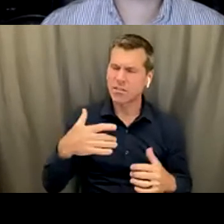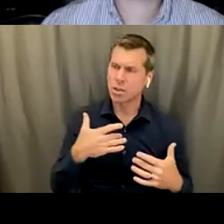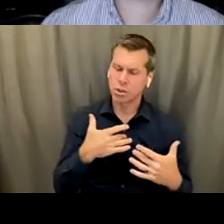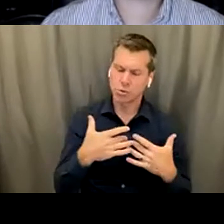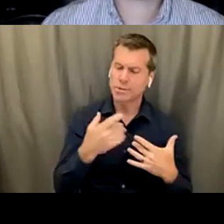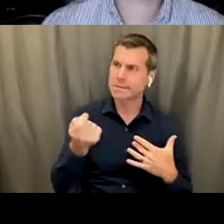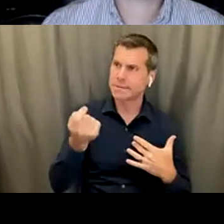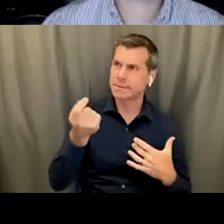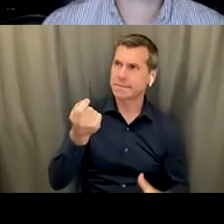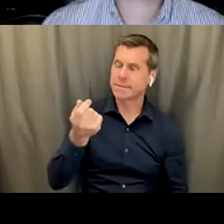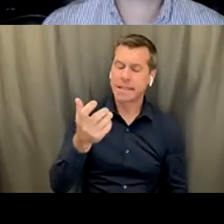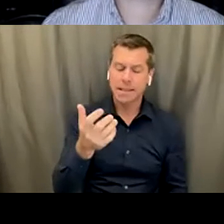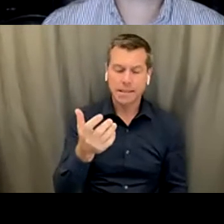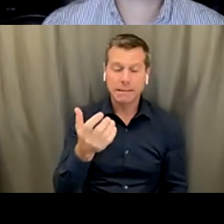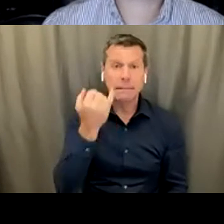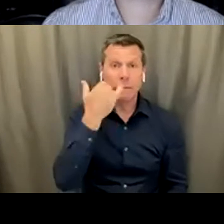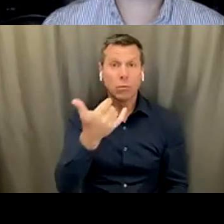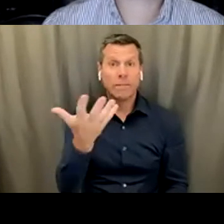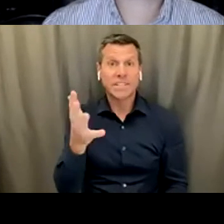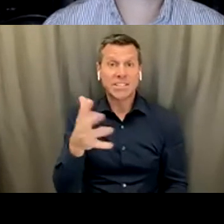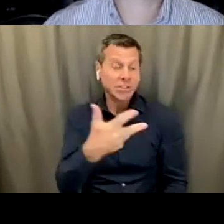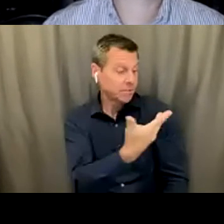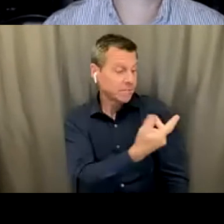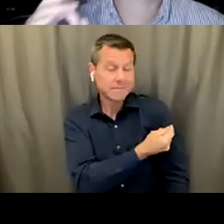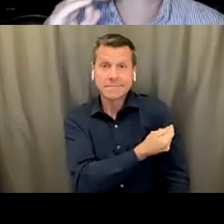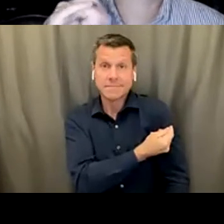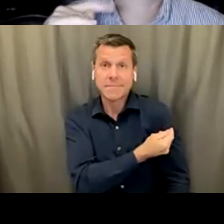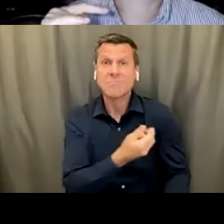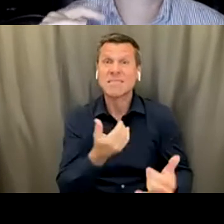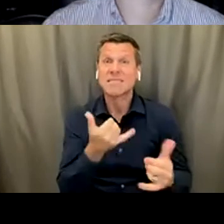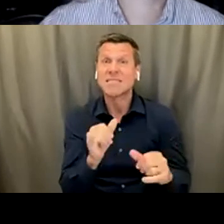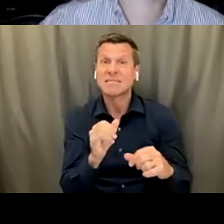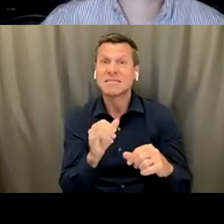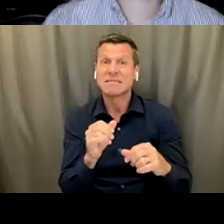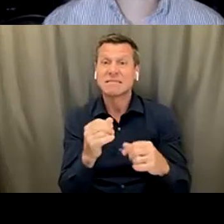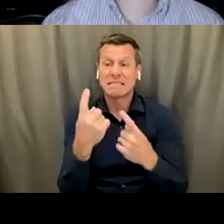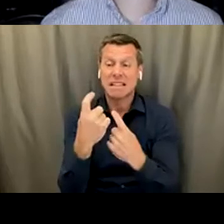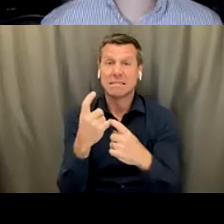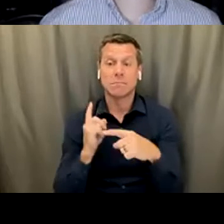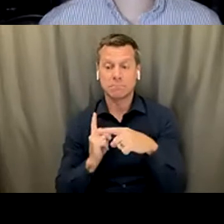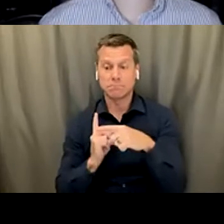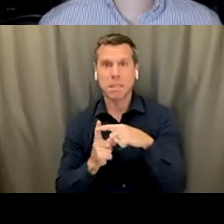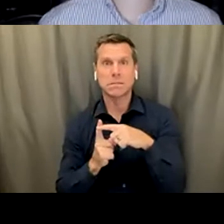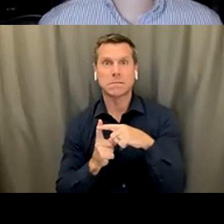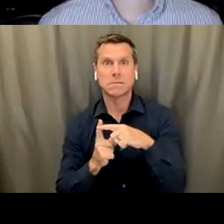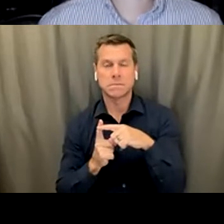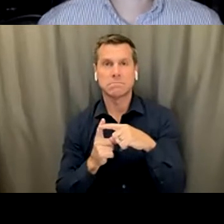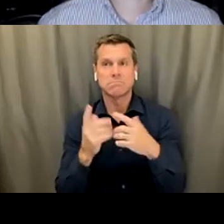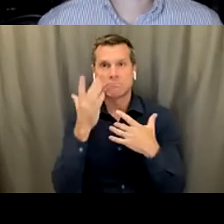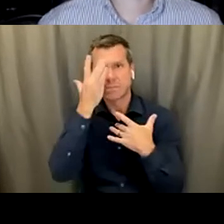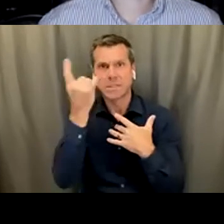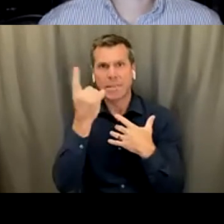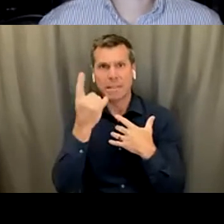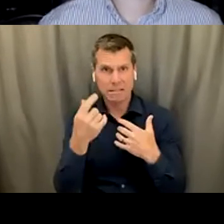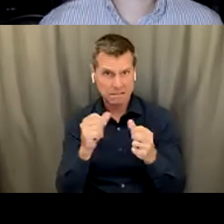said that if we were vaccinated and tested positive, that we could continue teaching. My concern is we already know